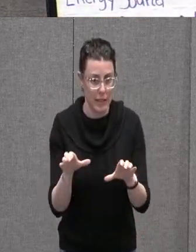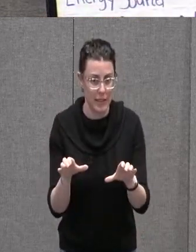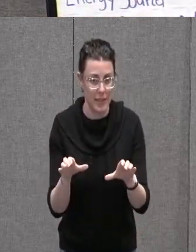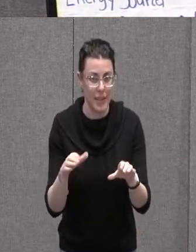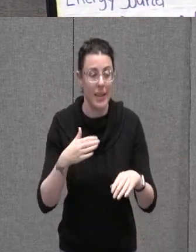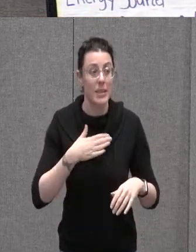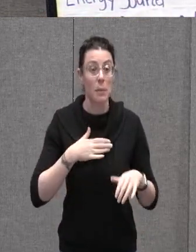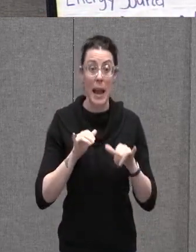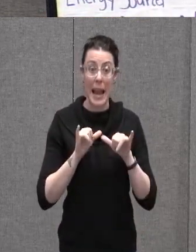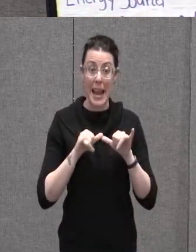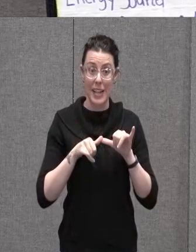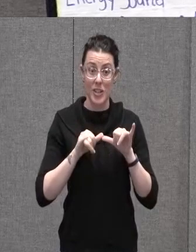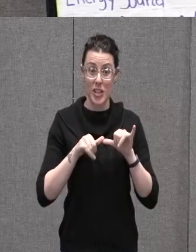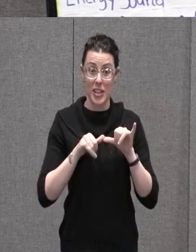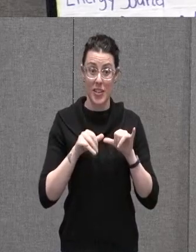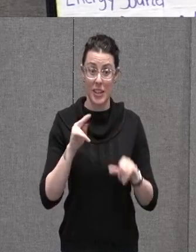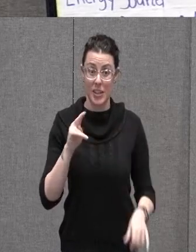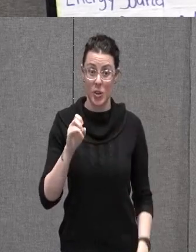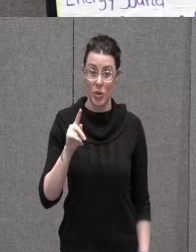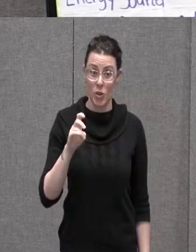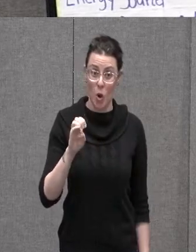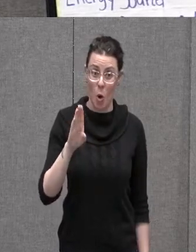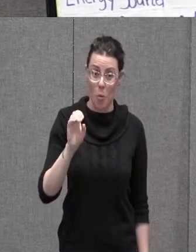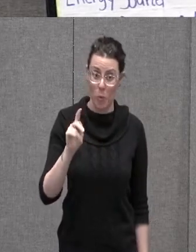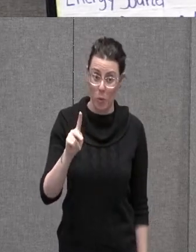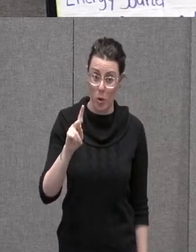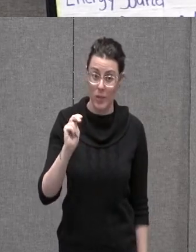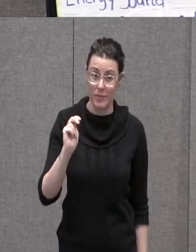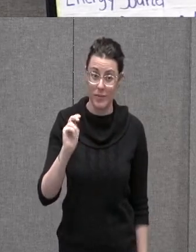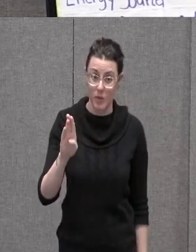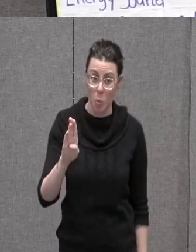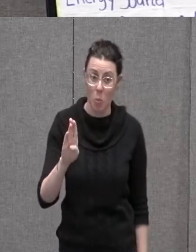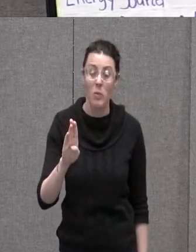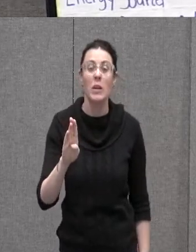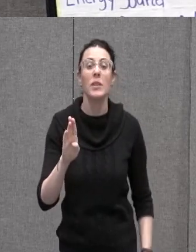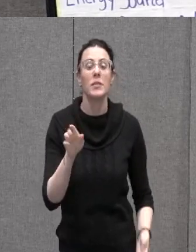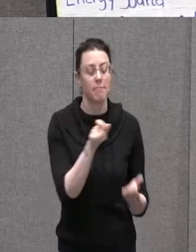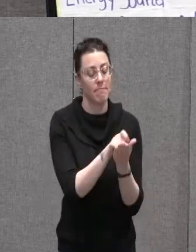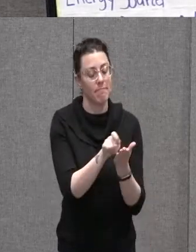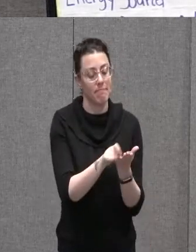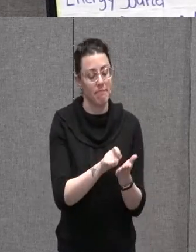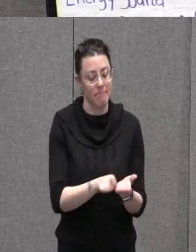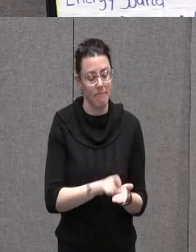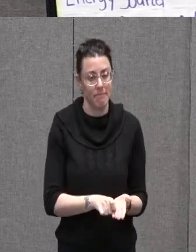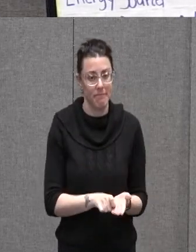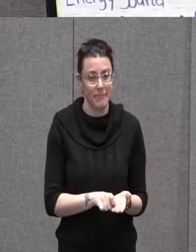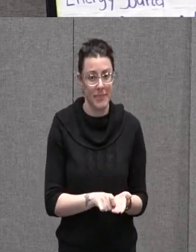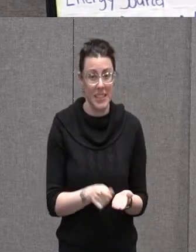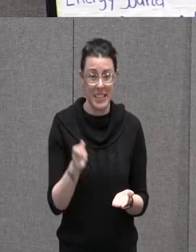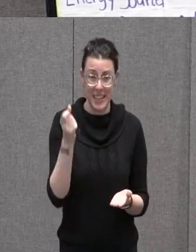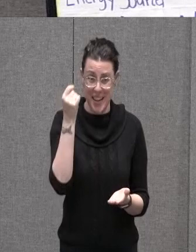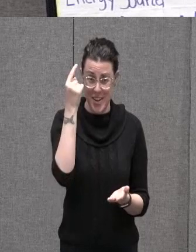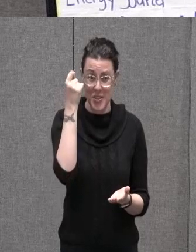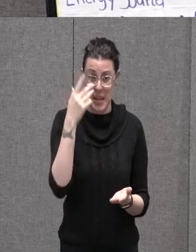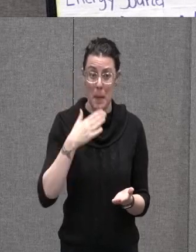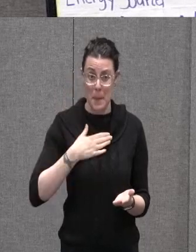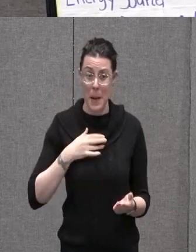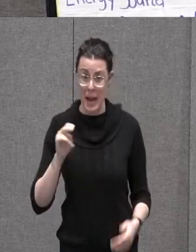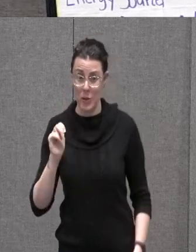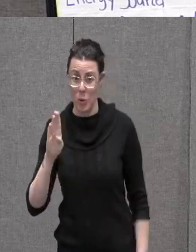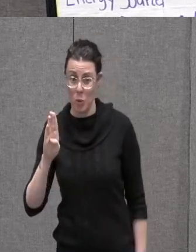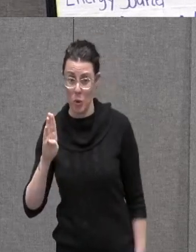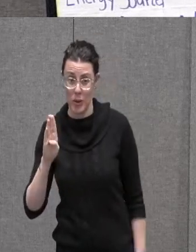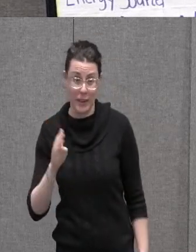engineering notebook. Oops. And my engineering notebook has some of these same mind maps in it. So as you see,